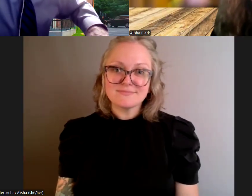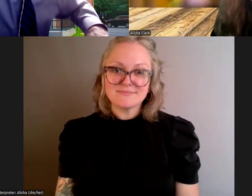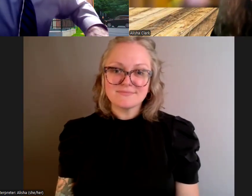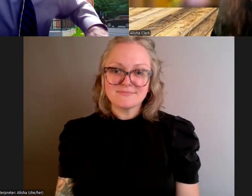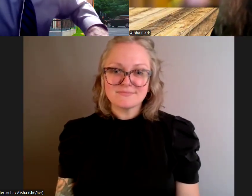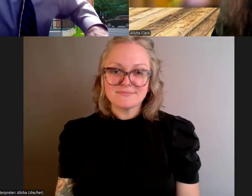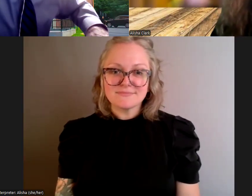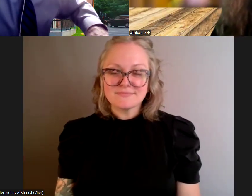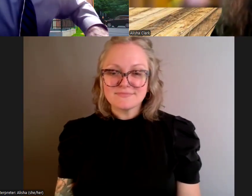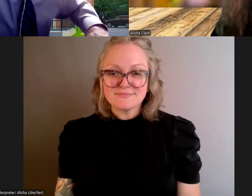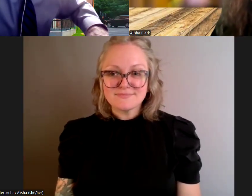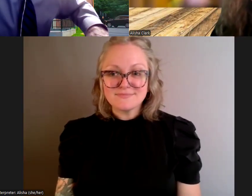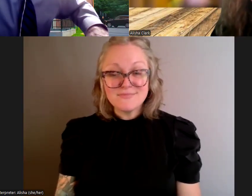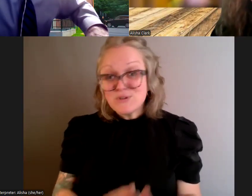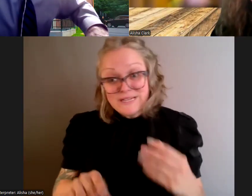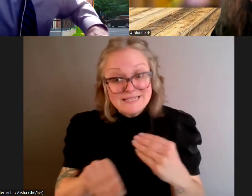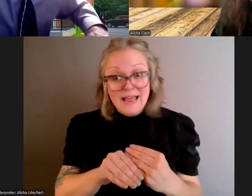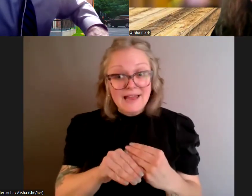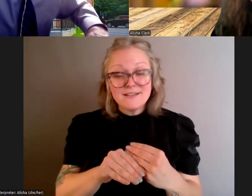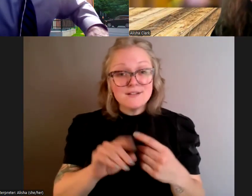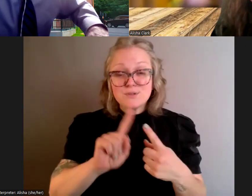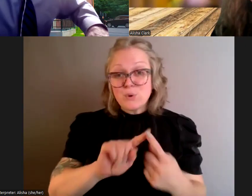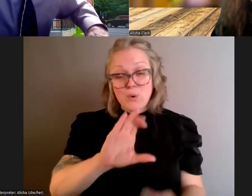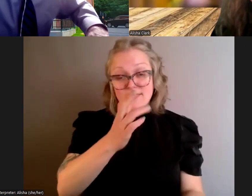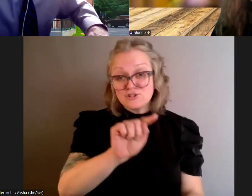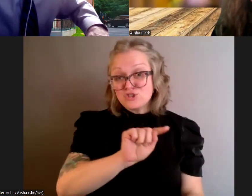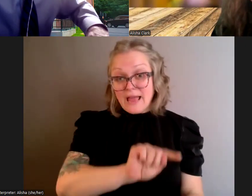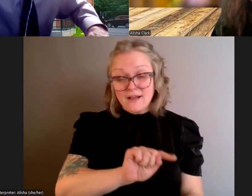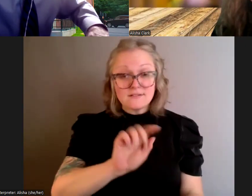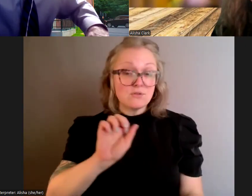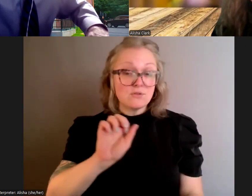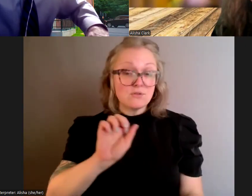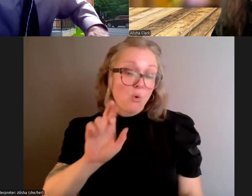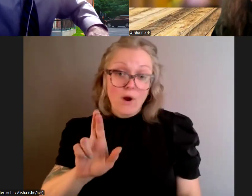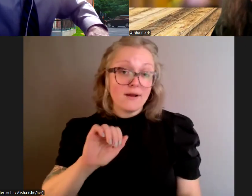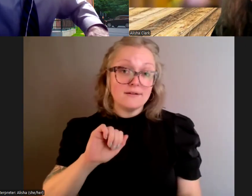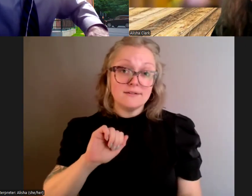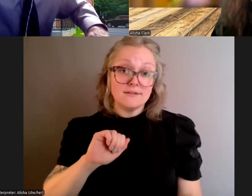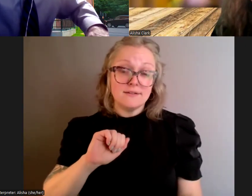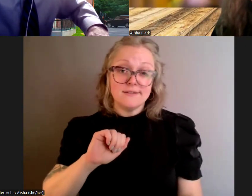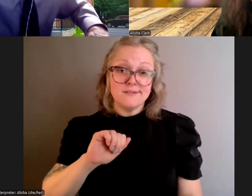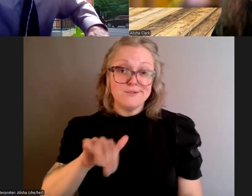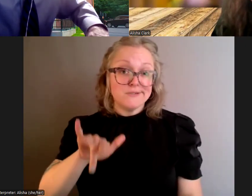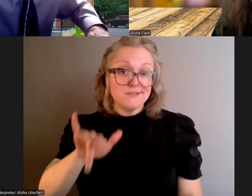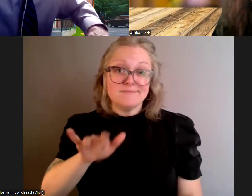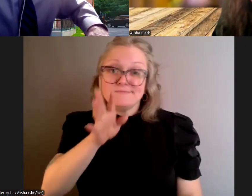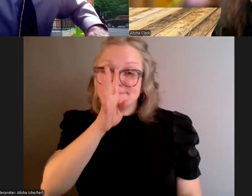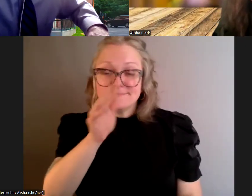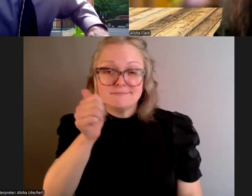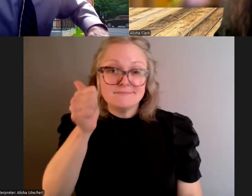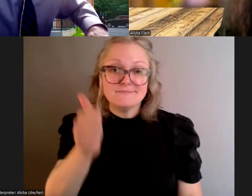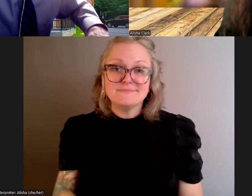You can either put a question in the chat or you can ask your question. Unmute and ask your